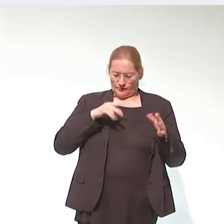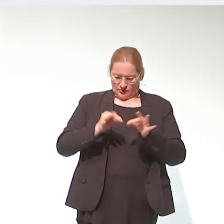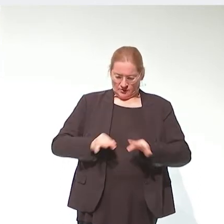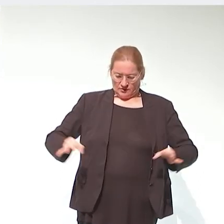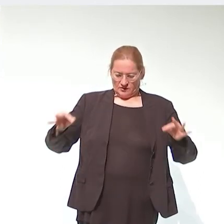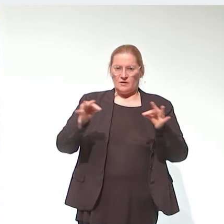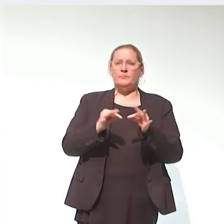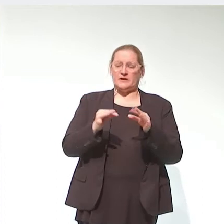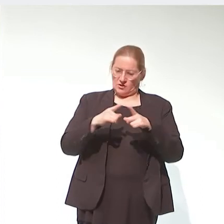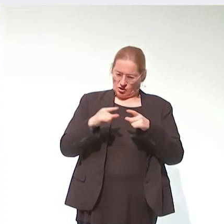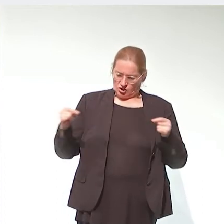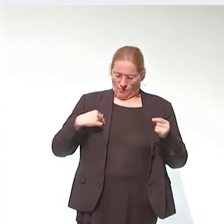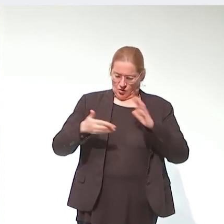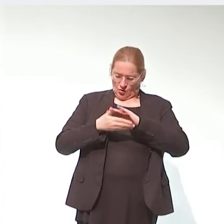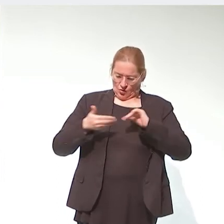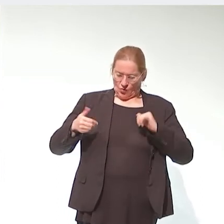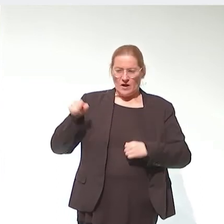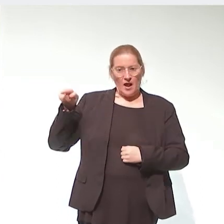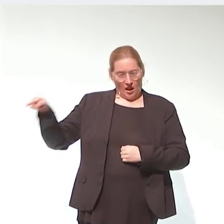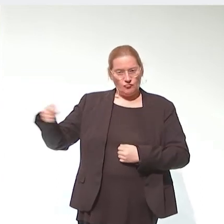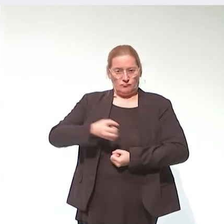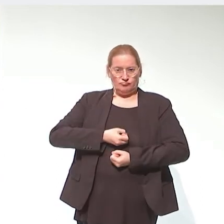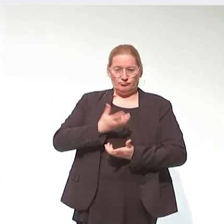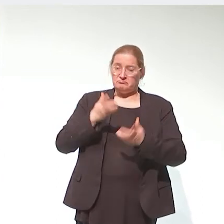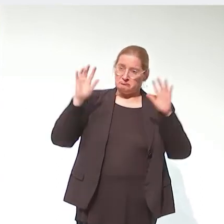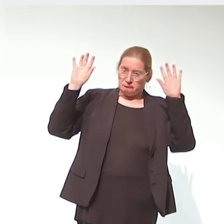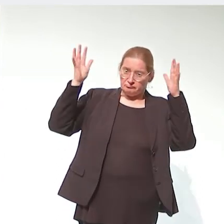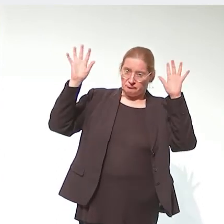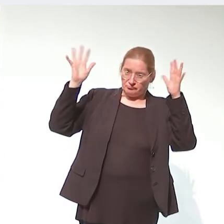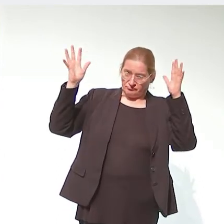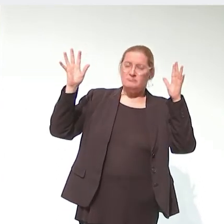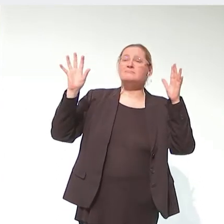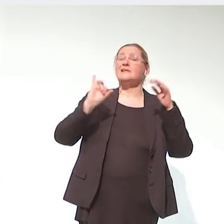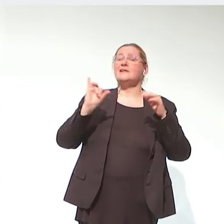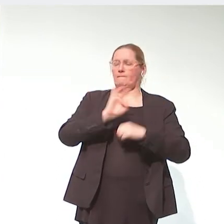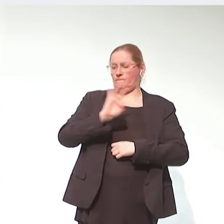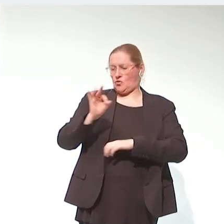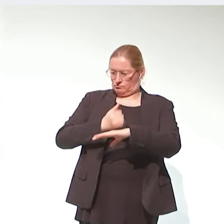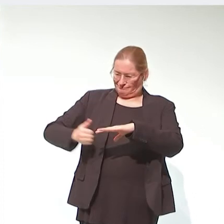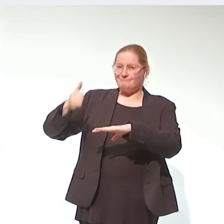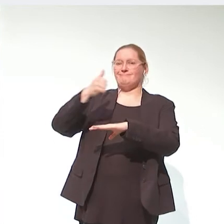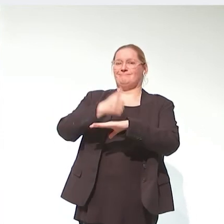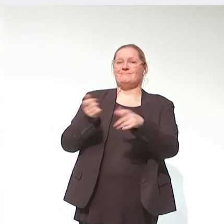and her congratulations to the French presidency for this conference.